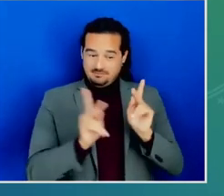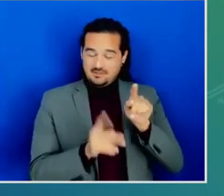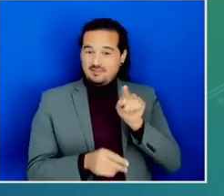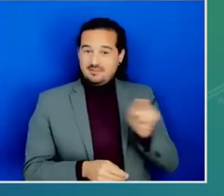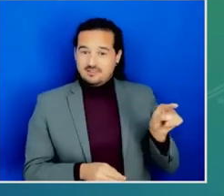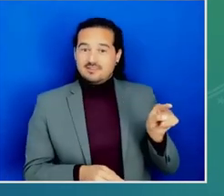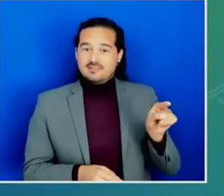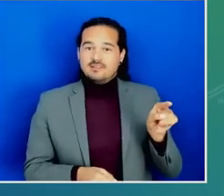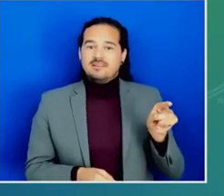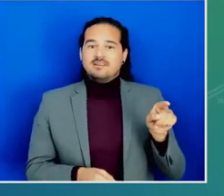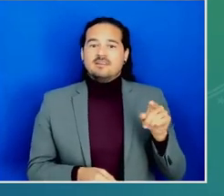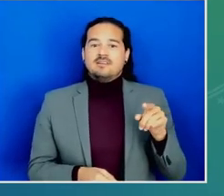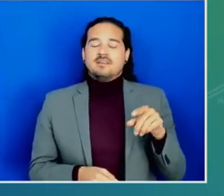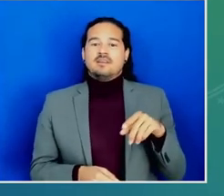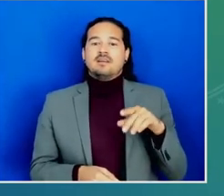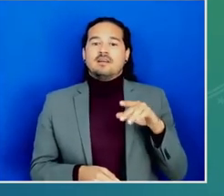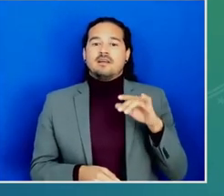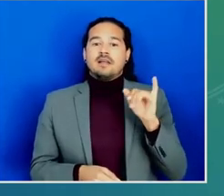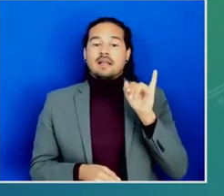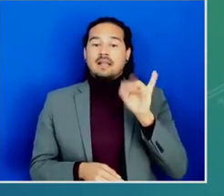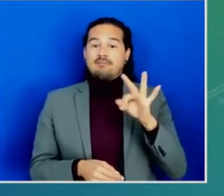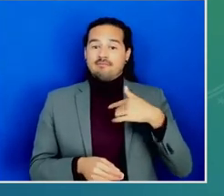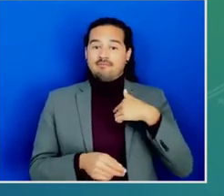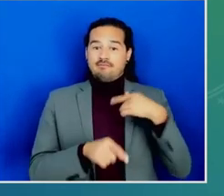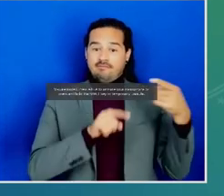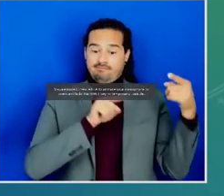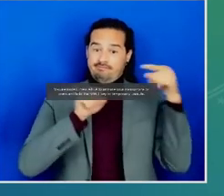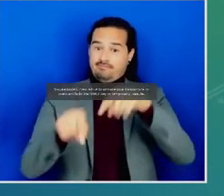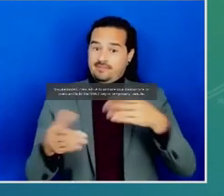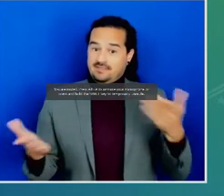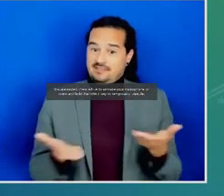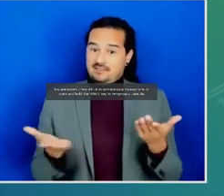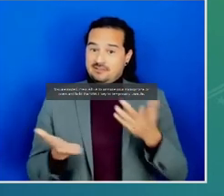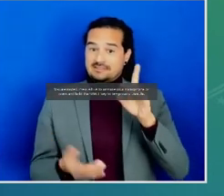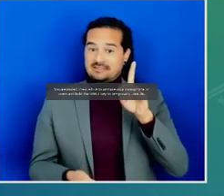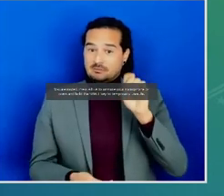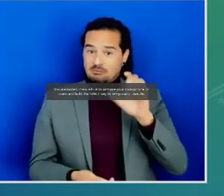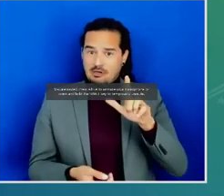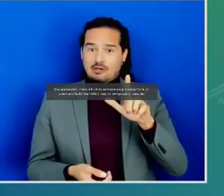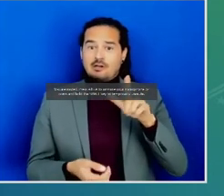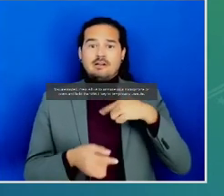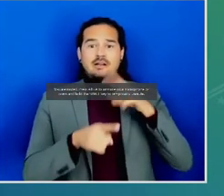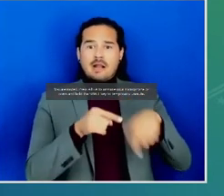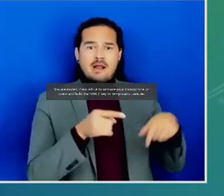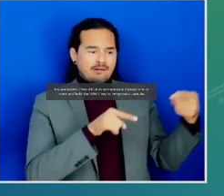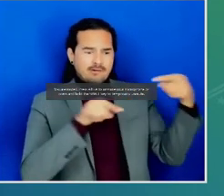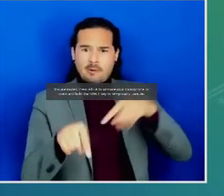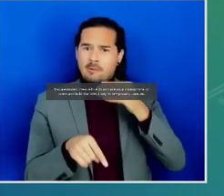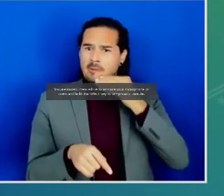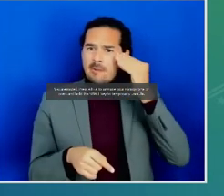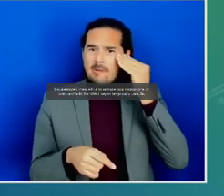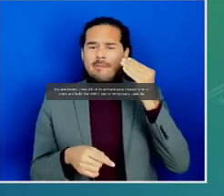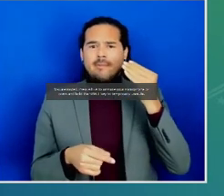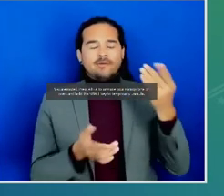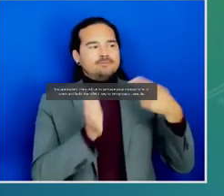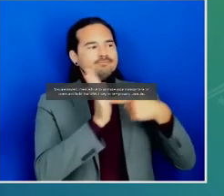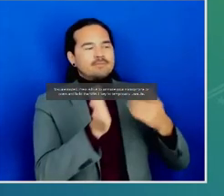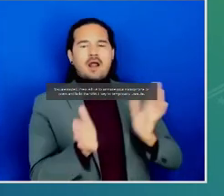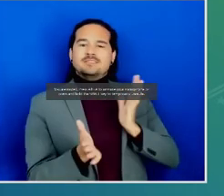them to come all the way to Wilmington, Delaware, and then I'm not able to invite them to my home and show any hospitality. But hopefully we're